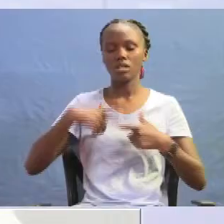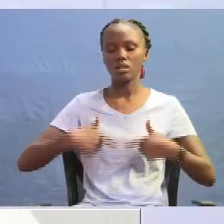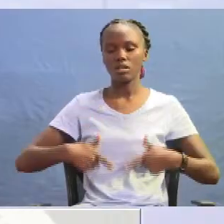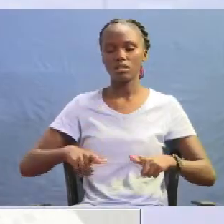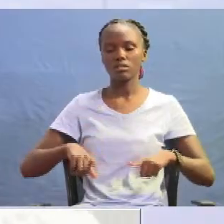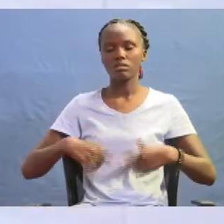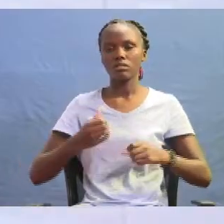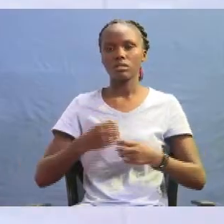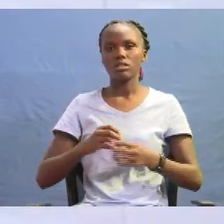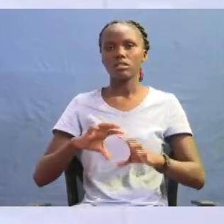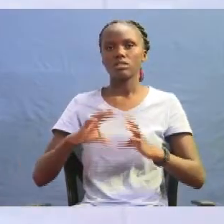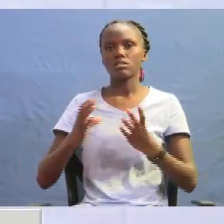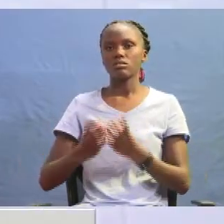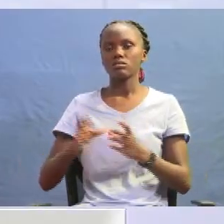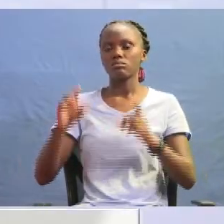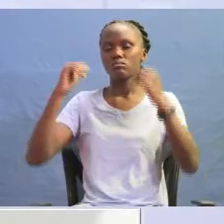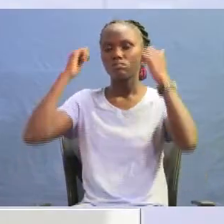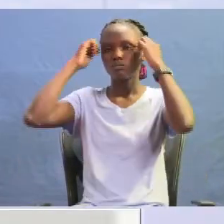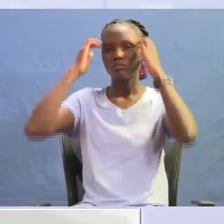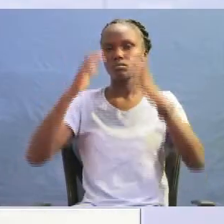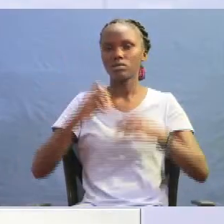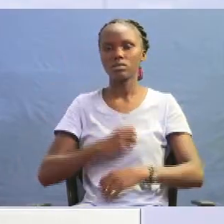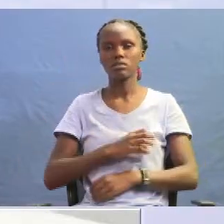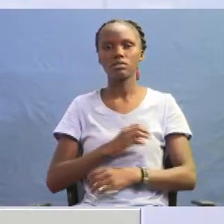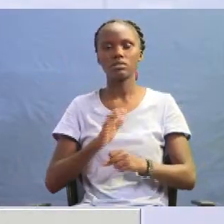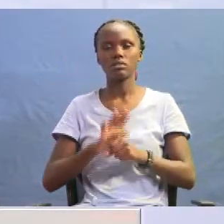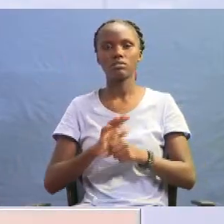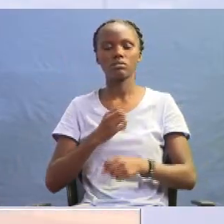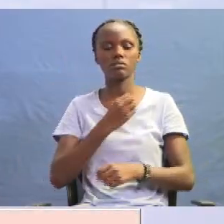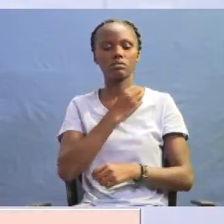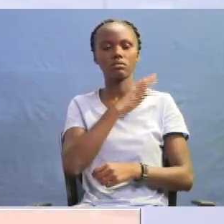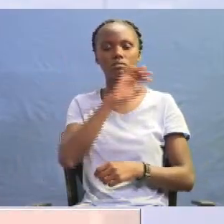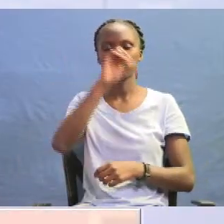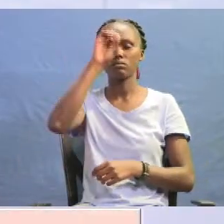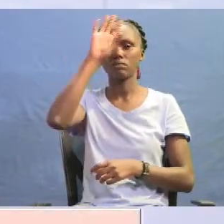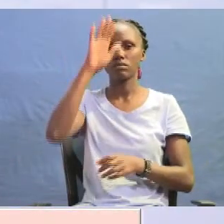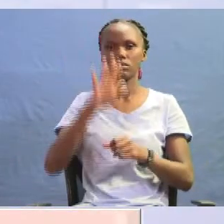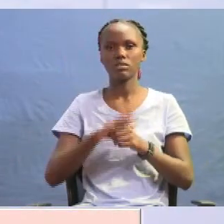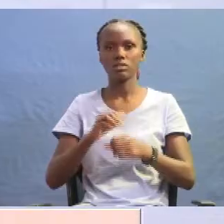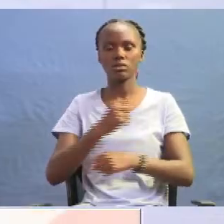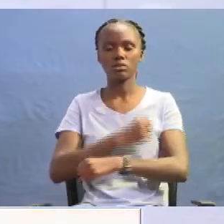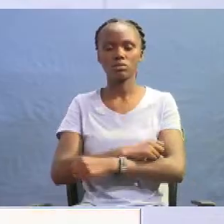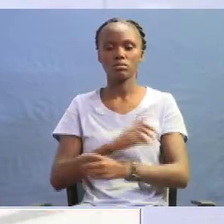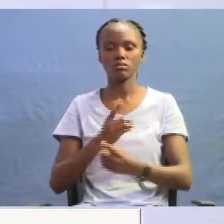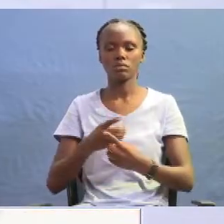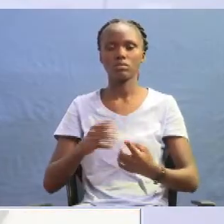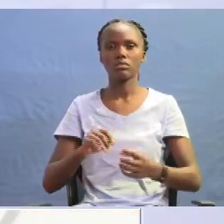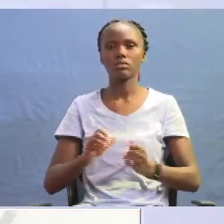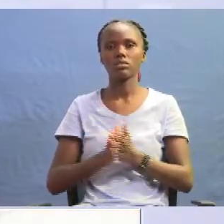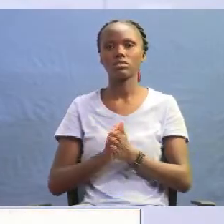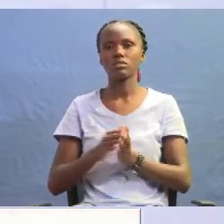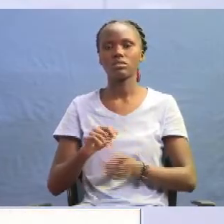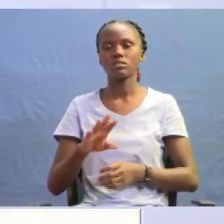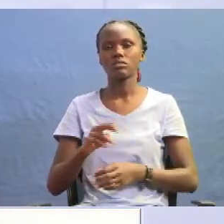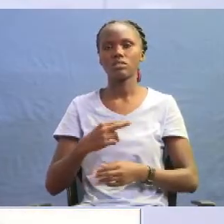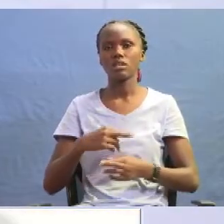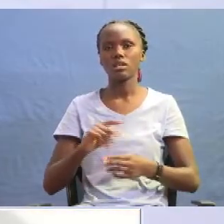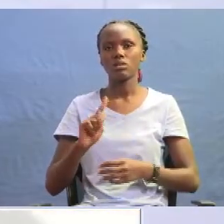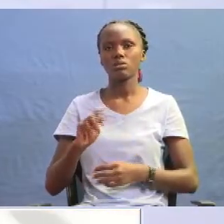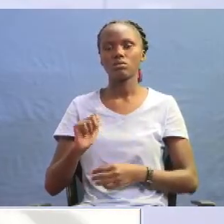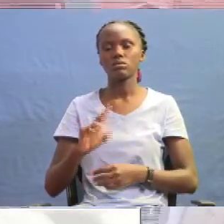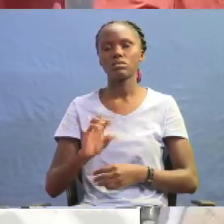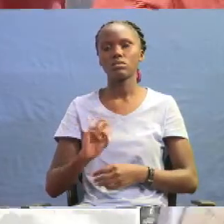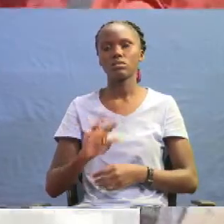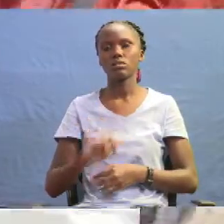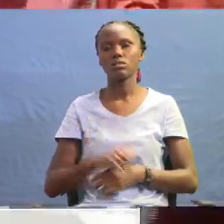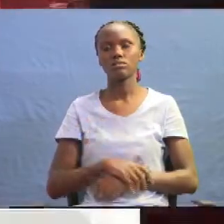students and communities shocked as chaos spreads across schools. This report was produced by our very own Lucy